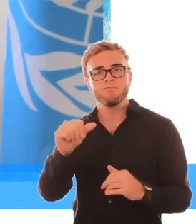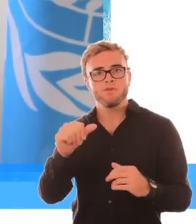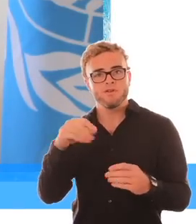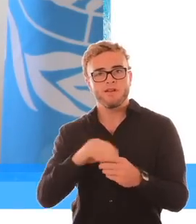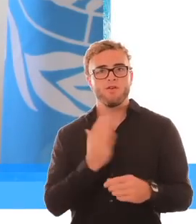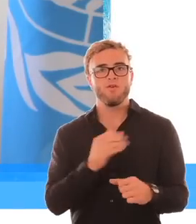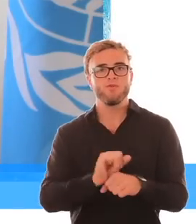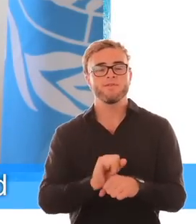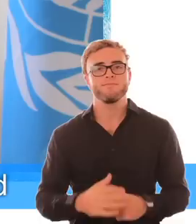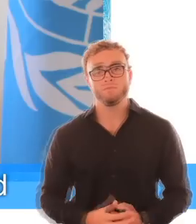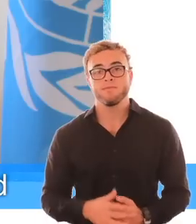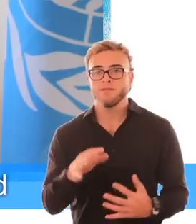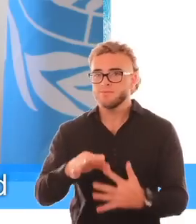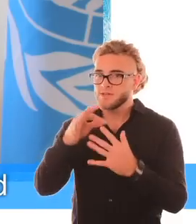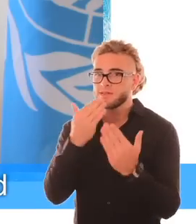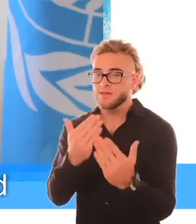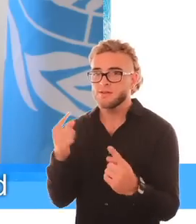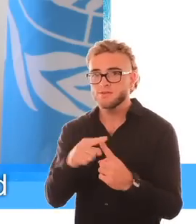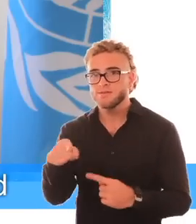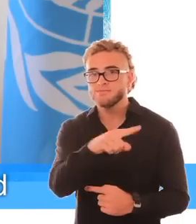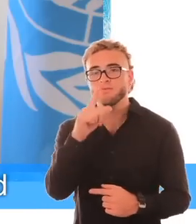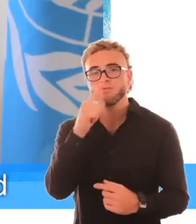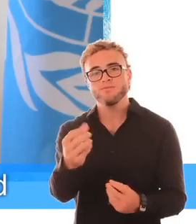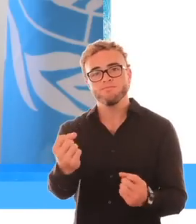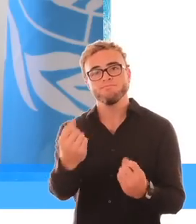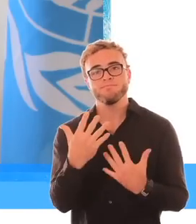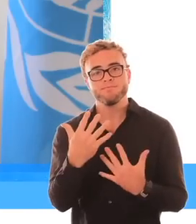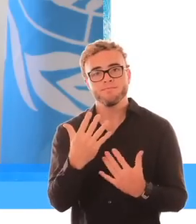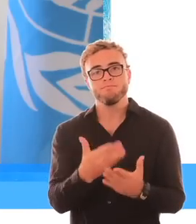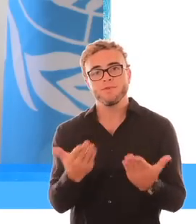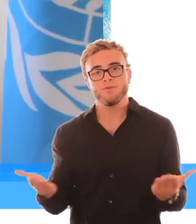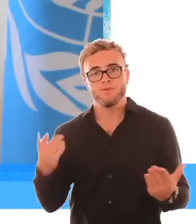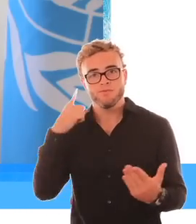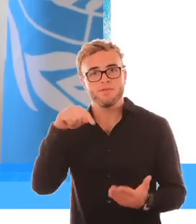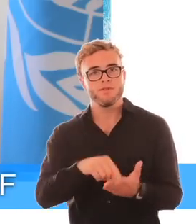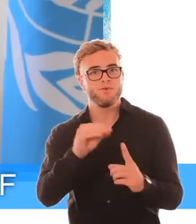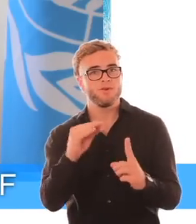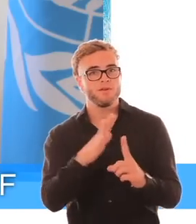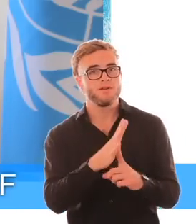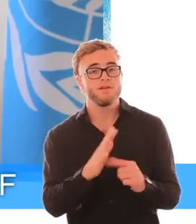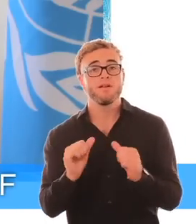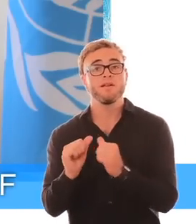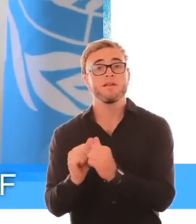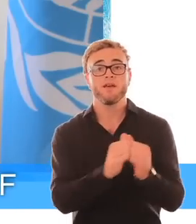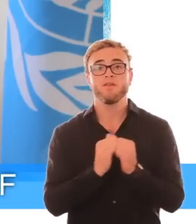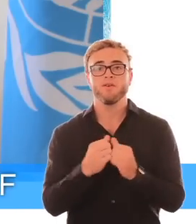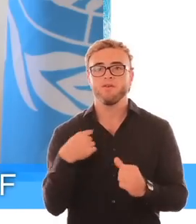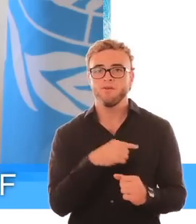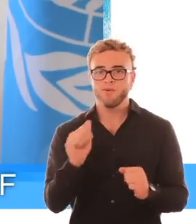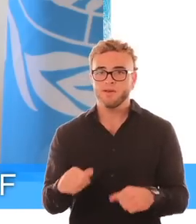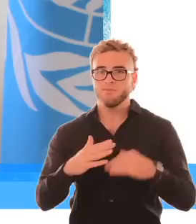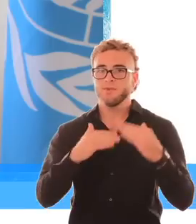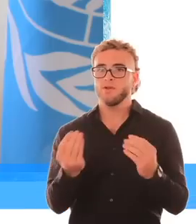across our work. A special thank you to those who submitted materials for this orientation. Together, we can build a more inclusive